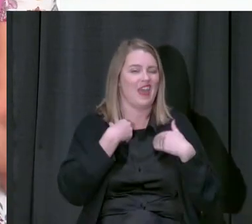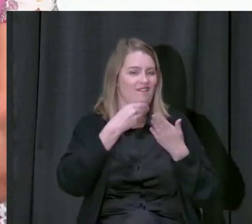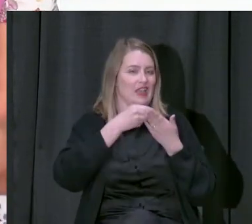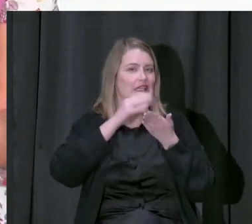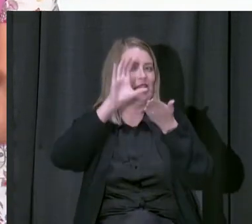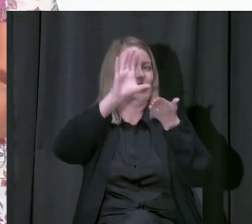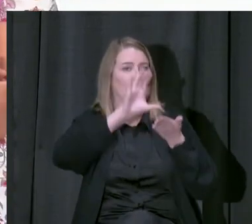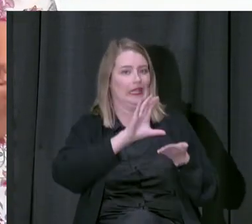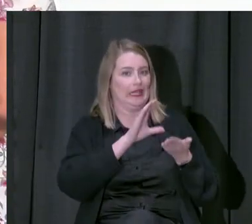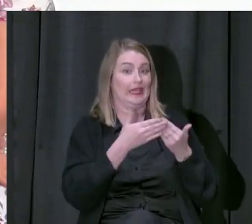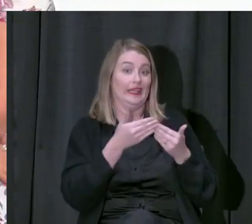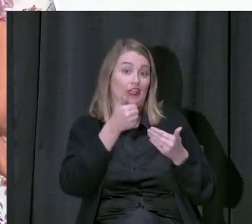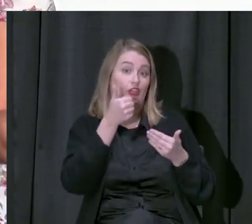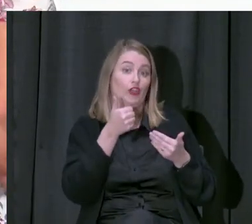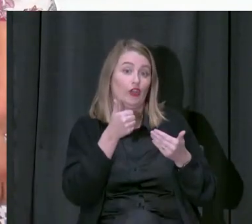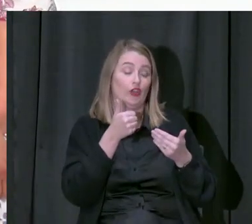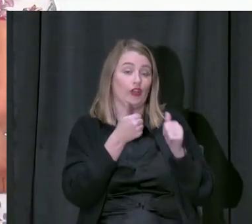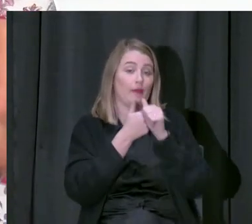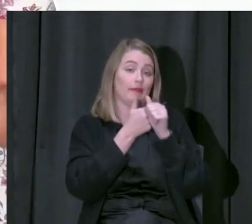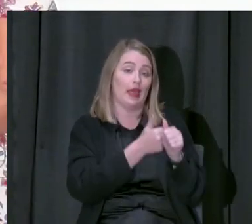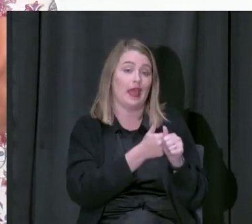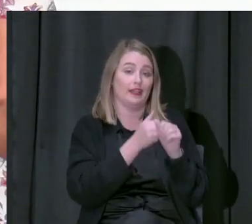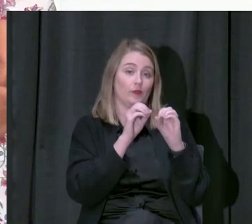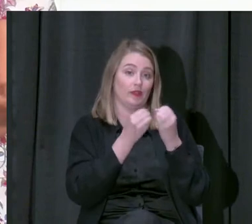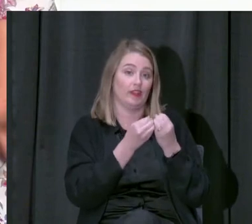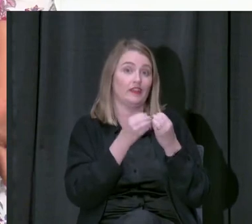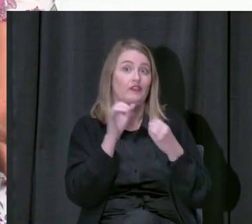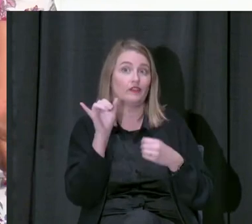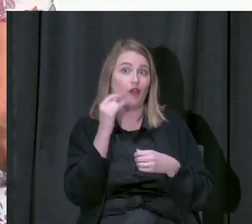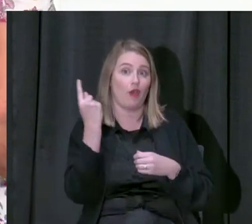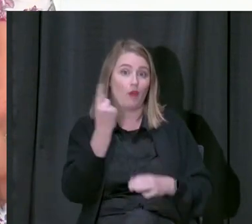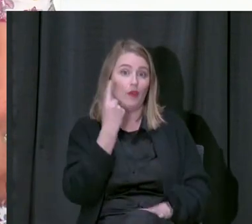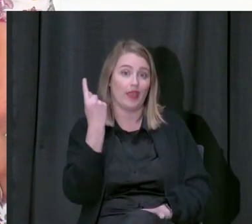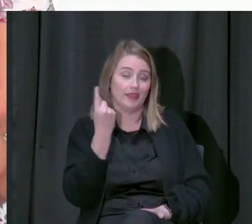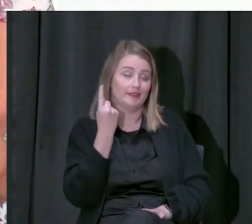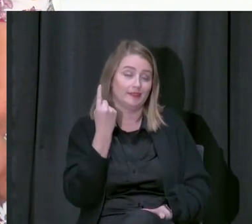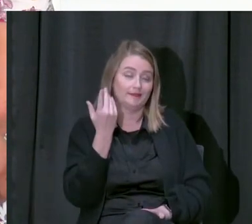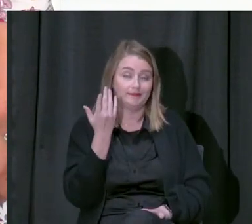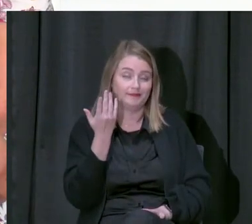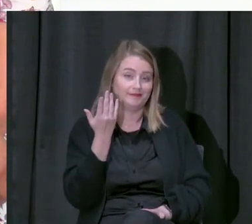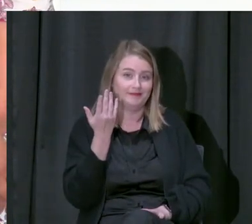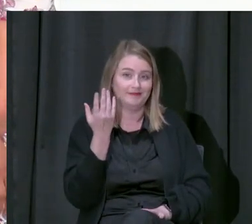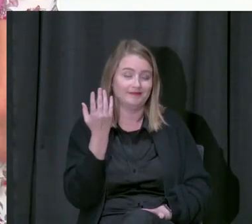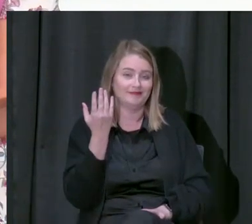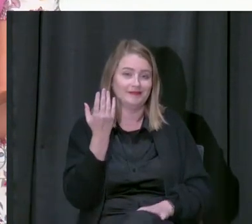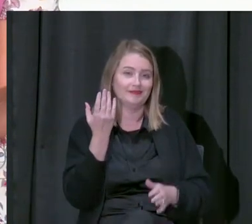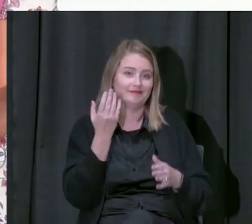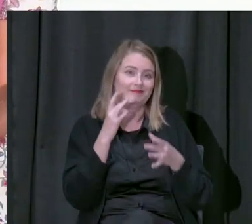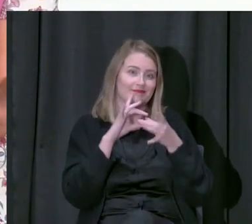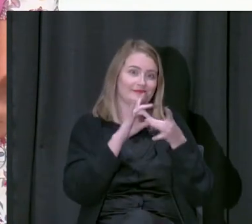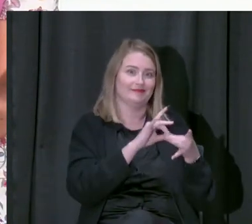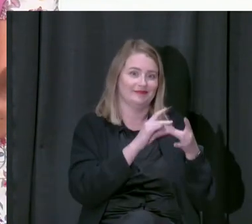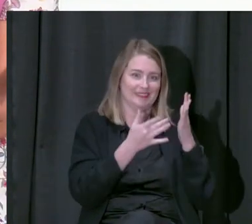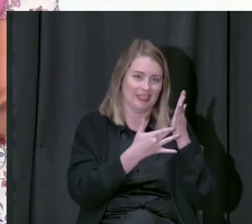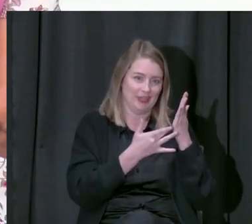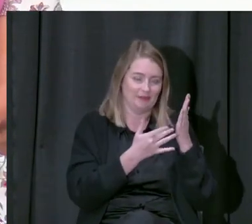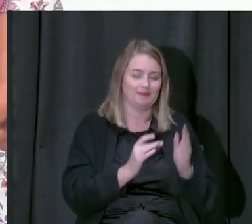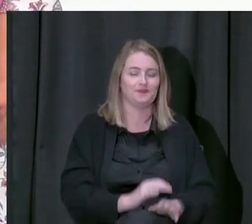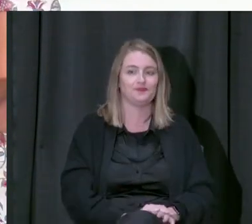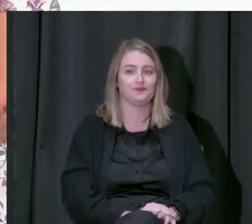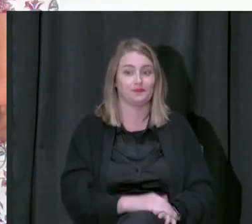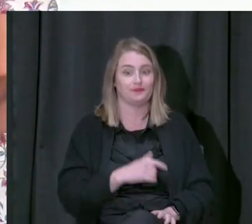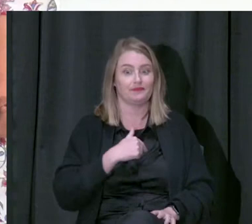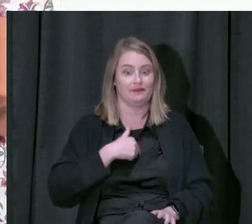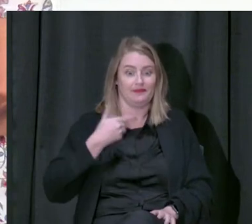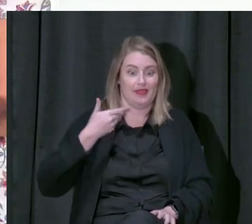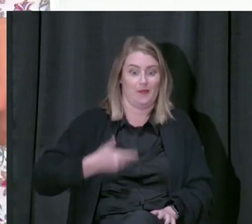it's easier. If you're sitting in a compliance organization, that's always, you know, something. So I am where